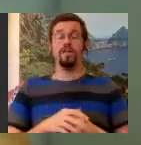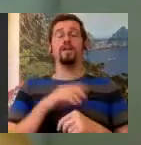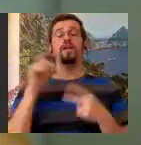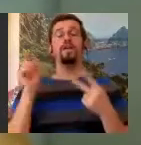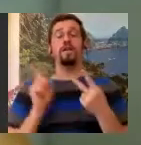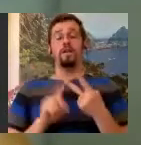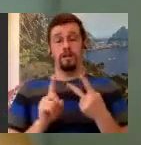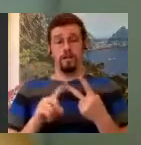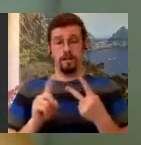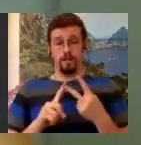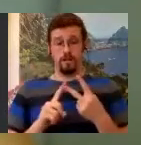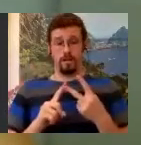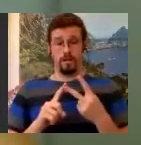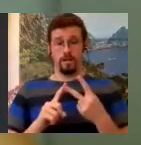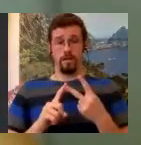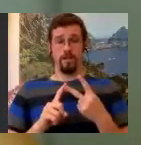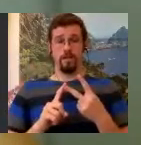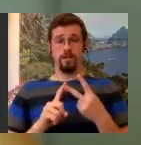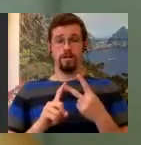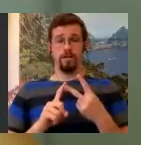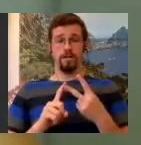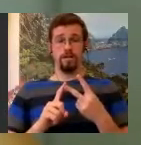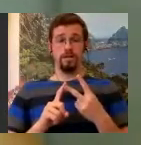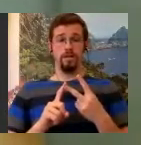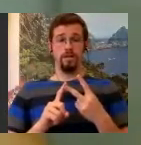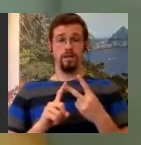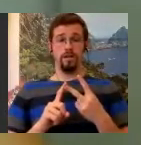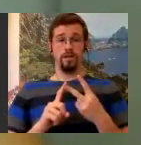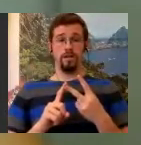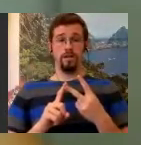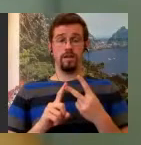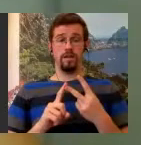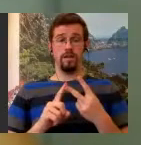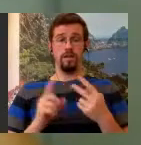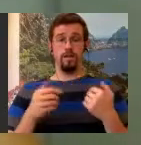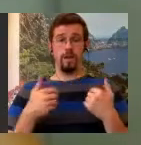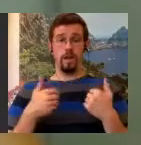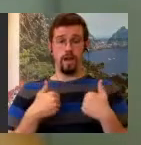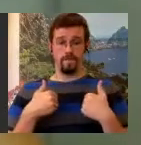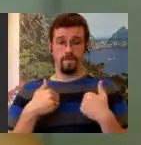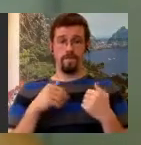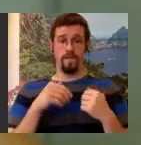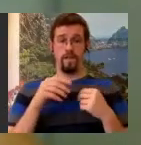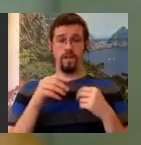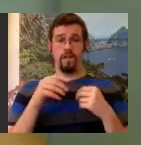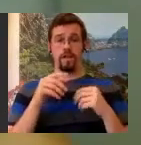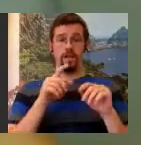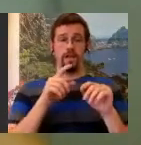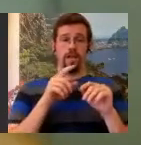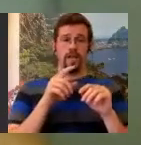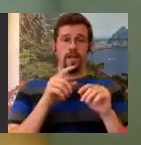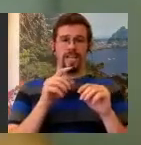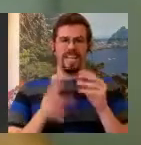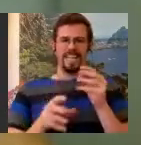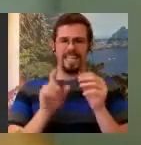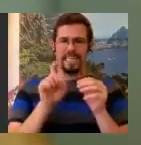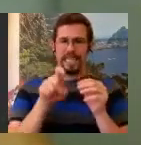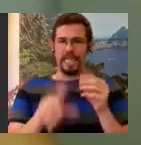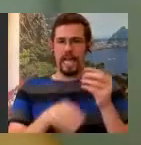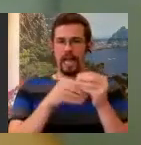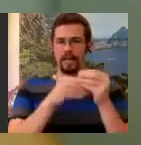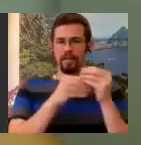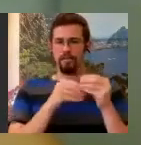the addition of text to icons in order to better clarify such